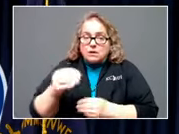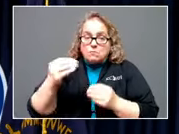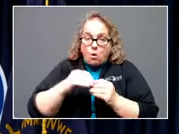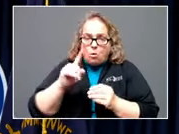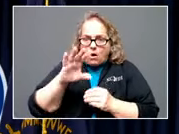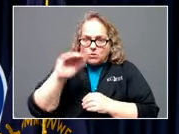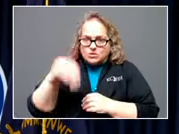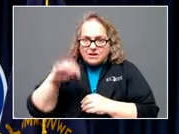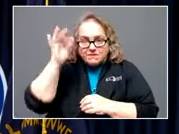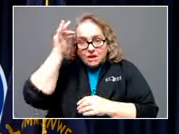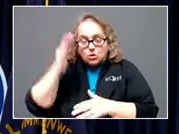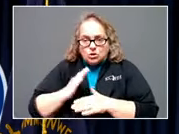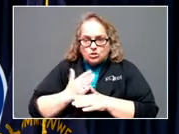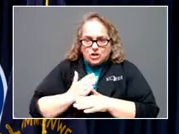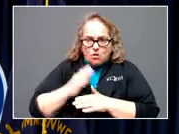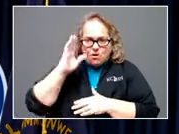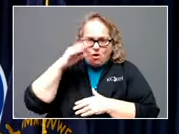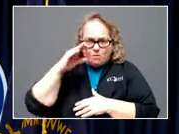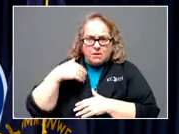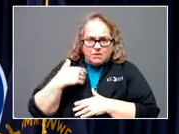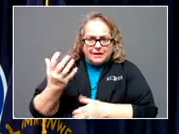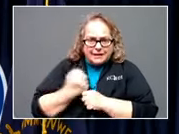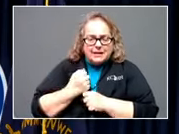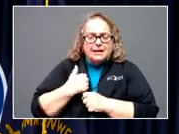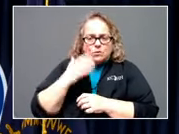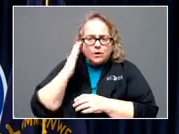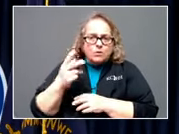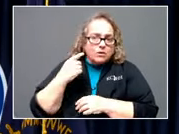we will advise what we hear back.